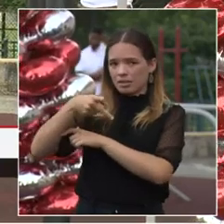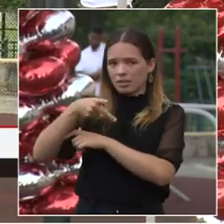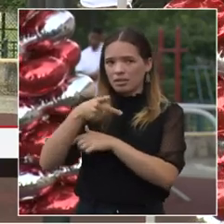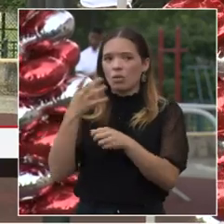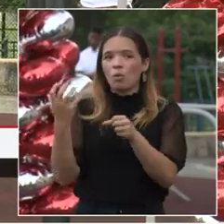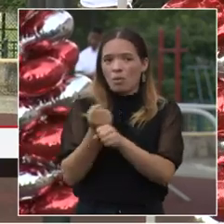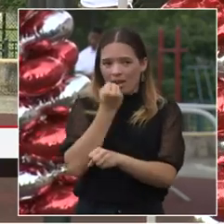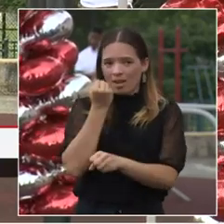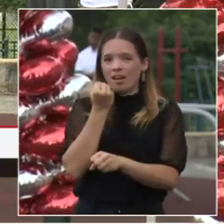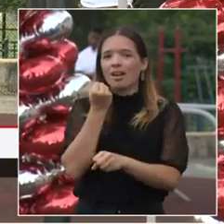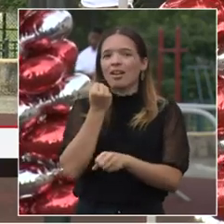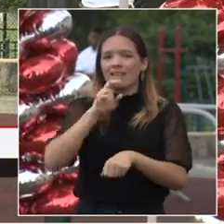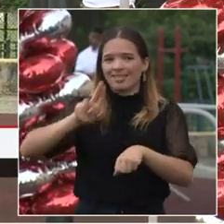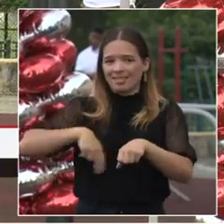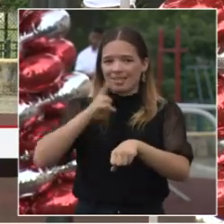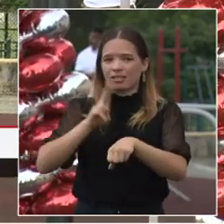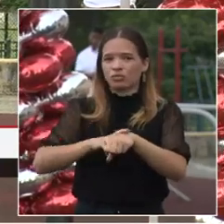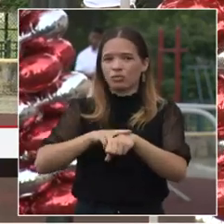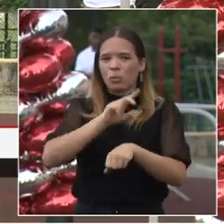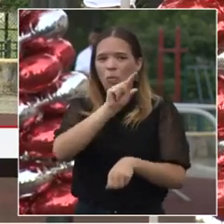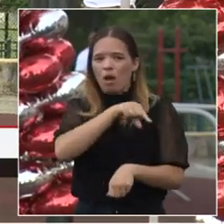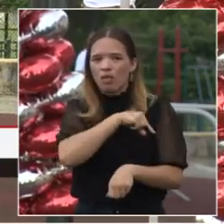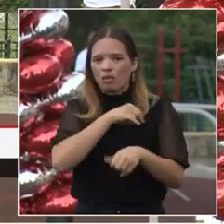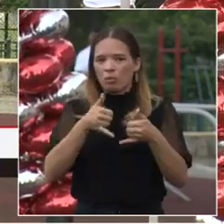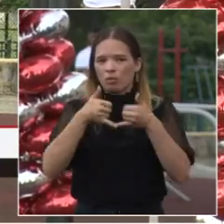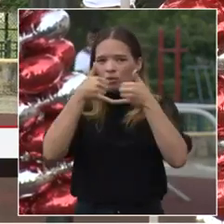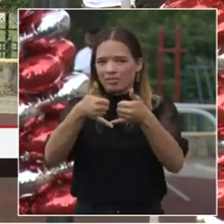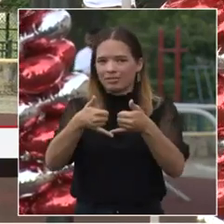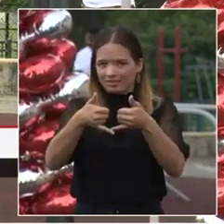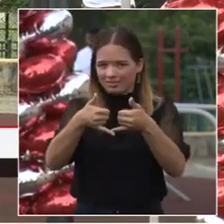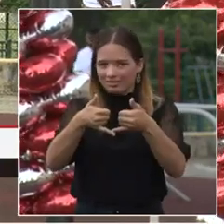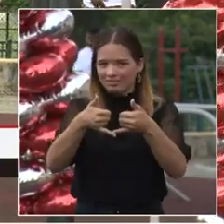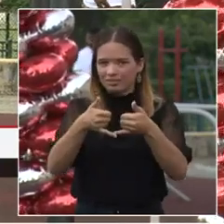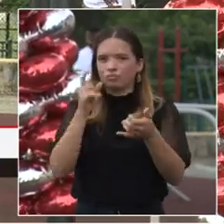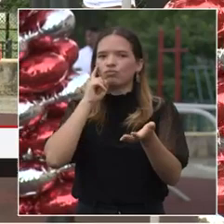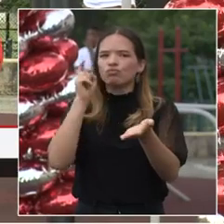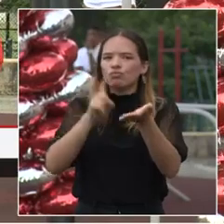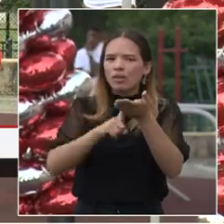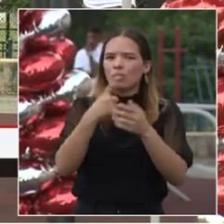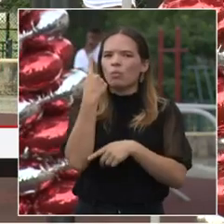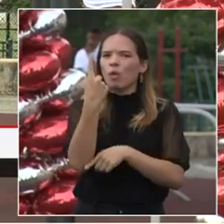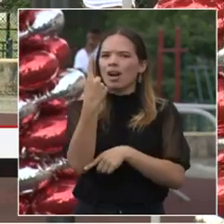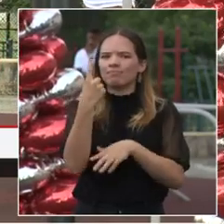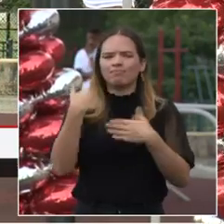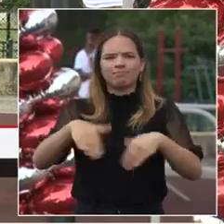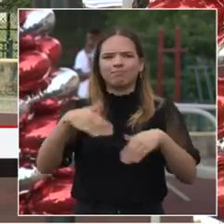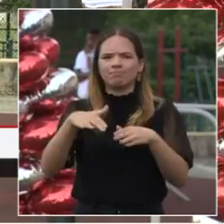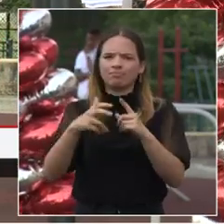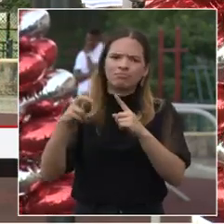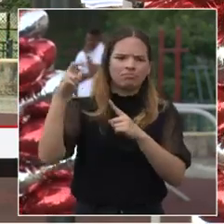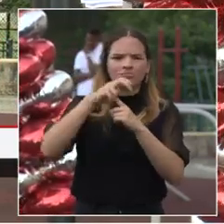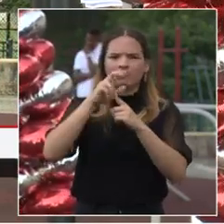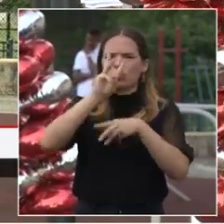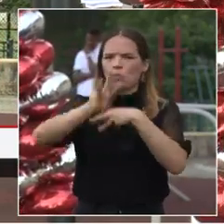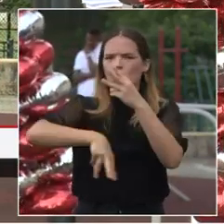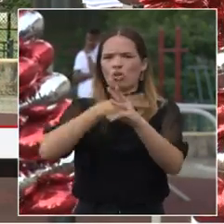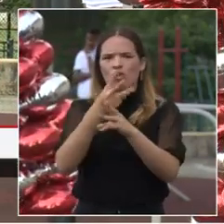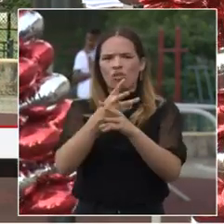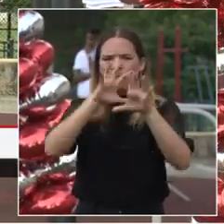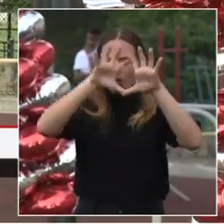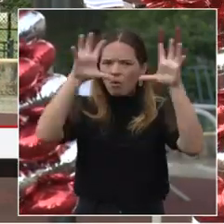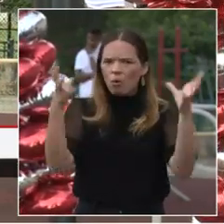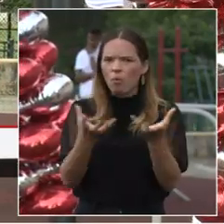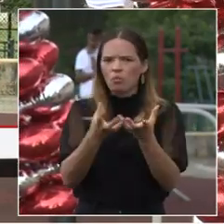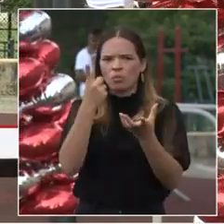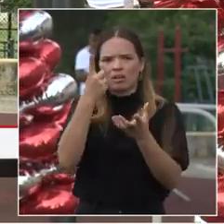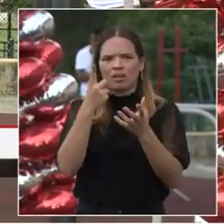Baldrige National Quality Award and has been recognized as one of the world's most ethical companies, as well as being named